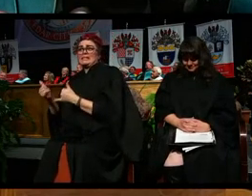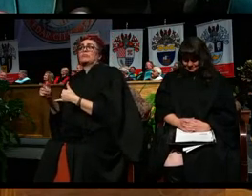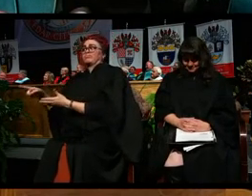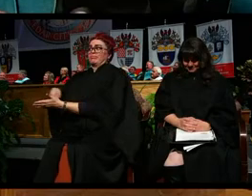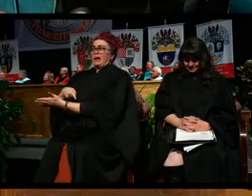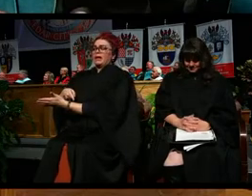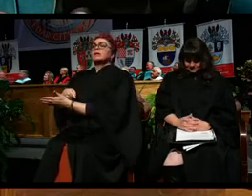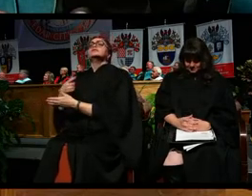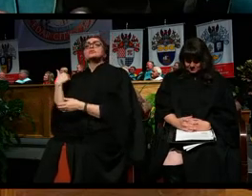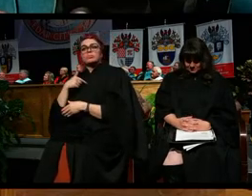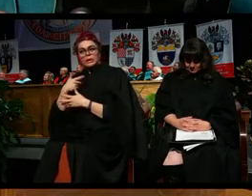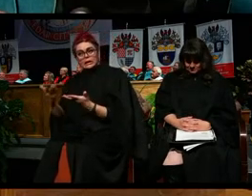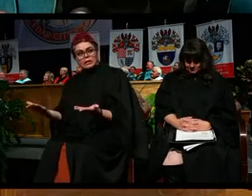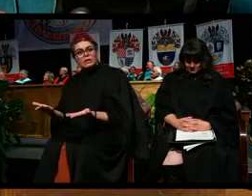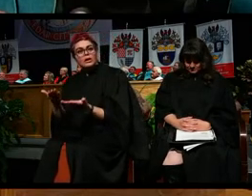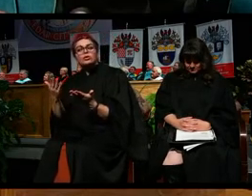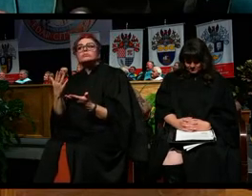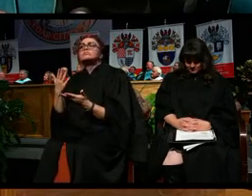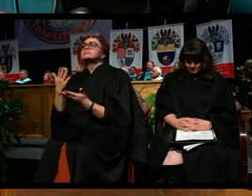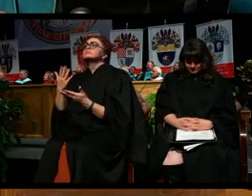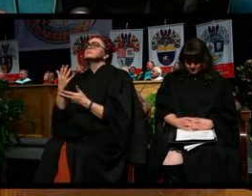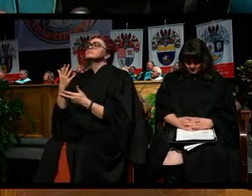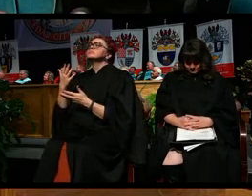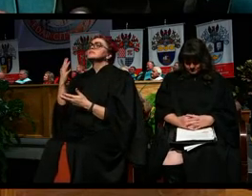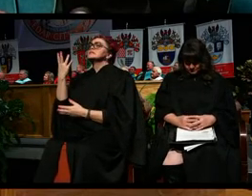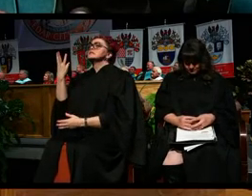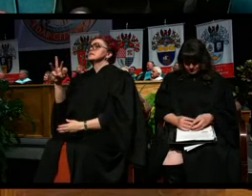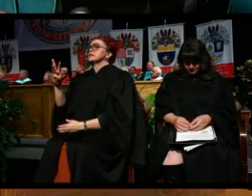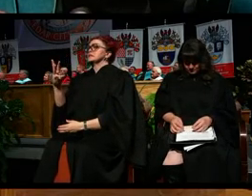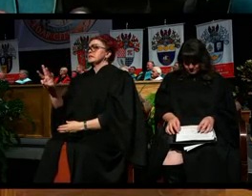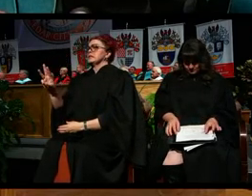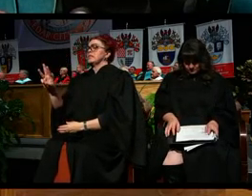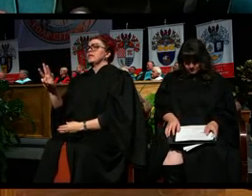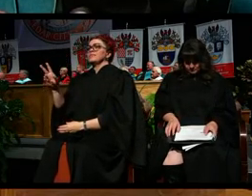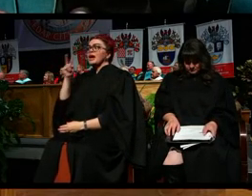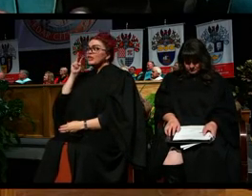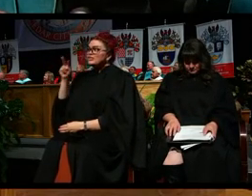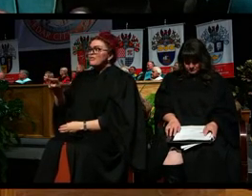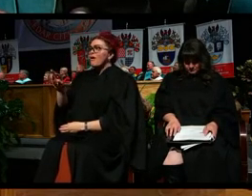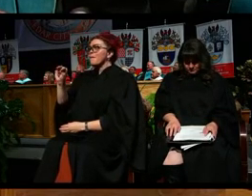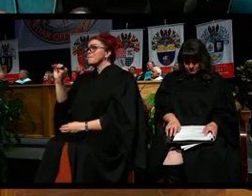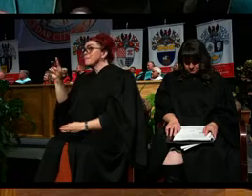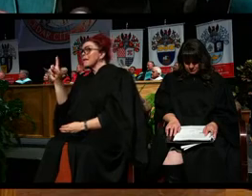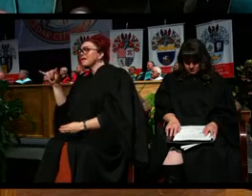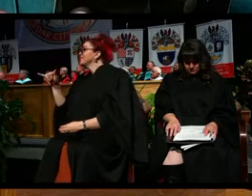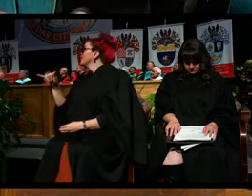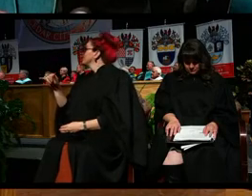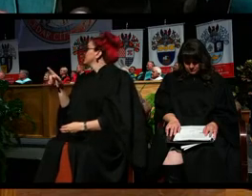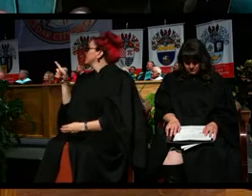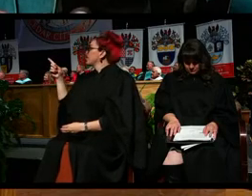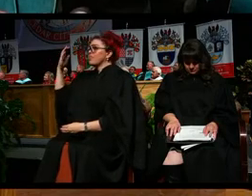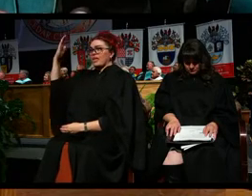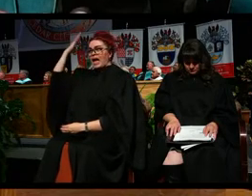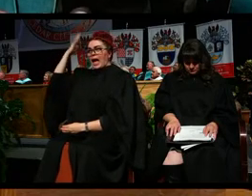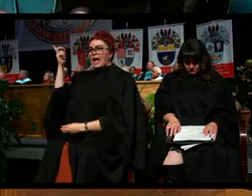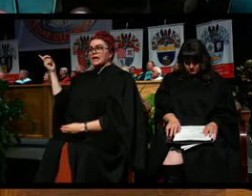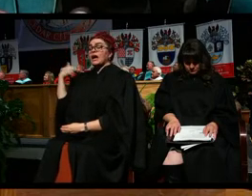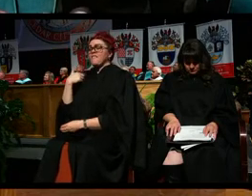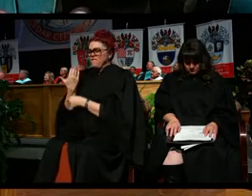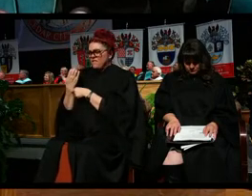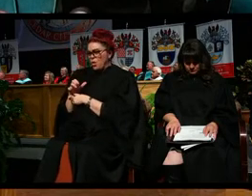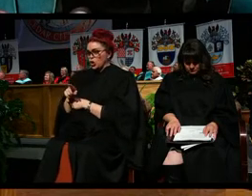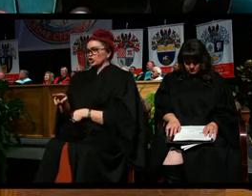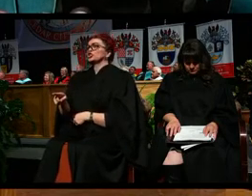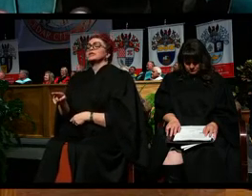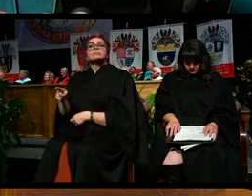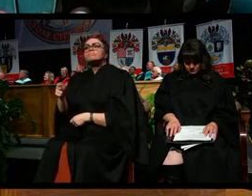But we were here on the 16th, and I saw Mindy that day and this hat, and I forced her,